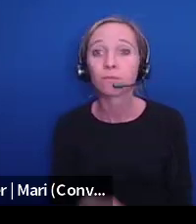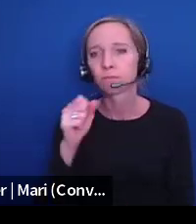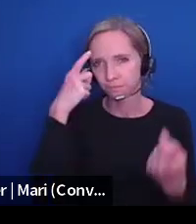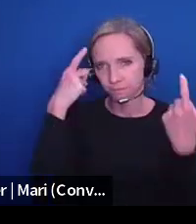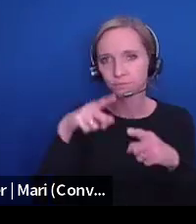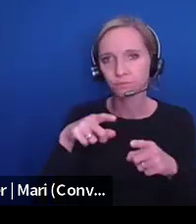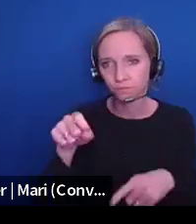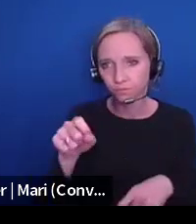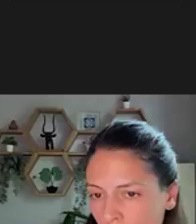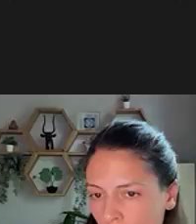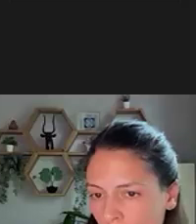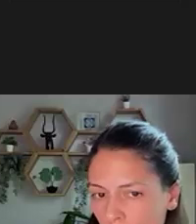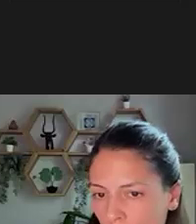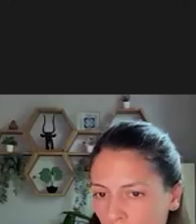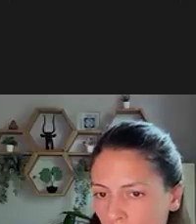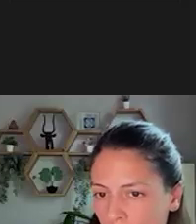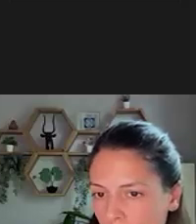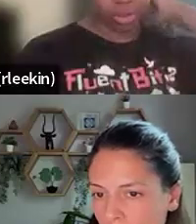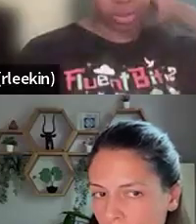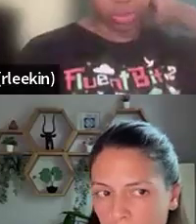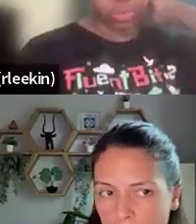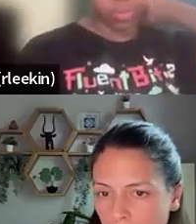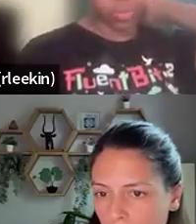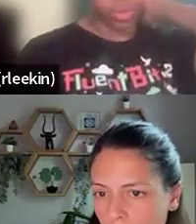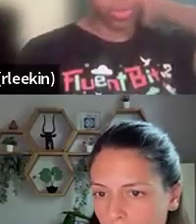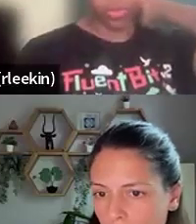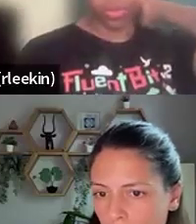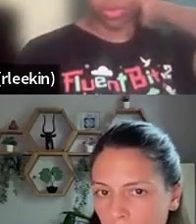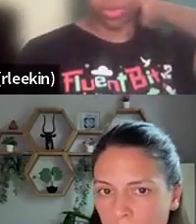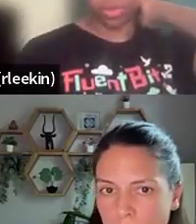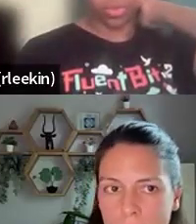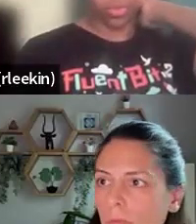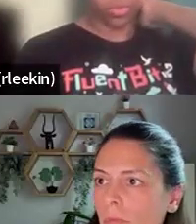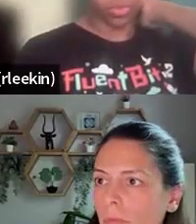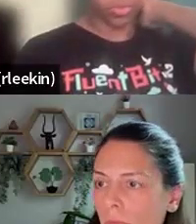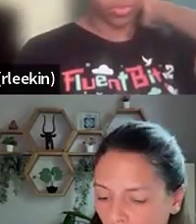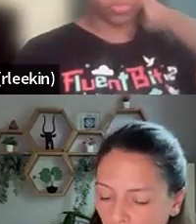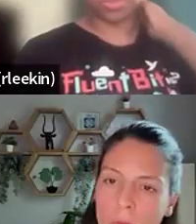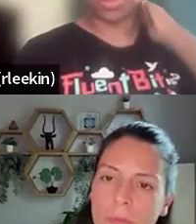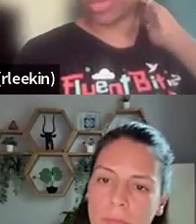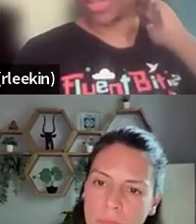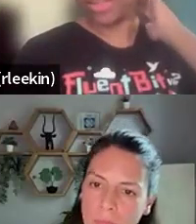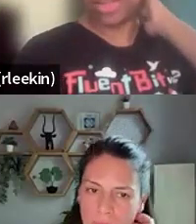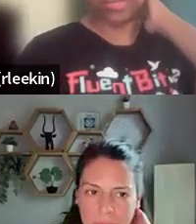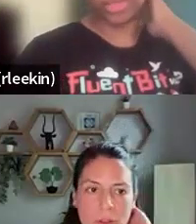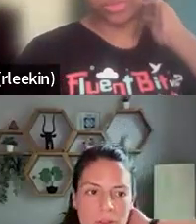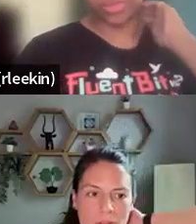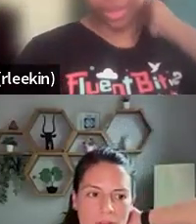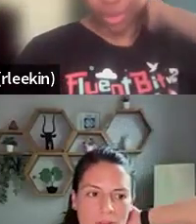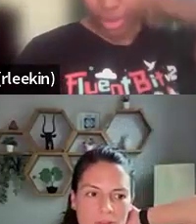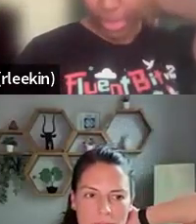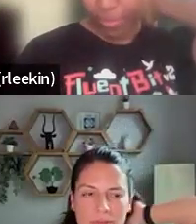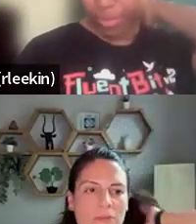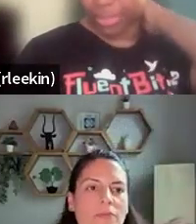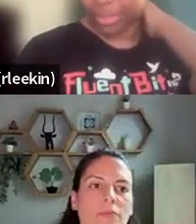Agreed. Rachel, you say your piece. We are 2 minutes over, but please say your piece. Okay. Just